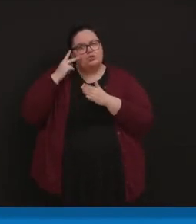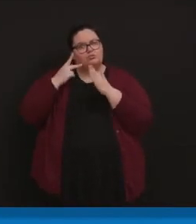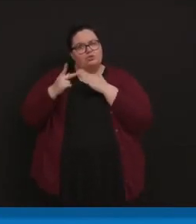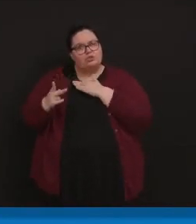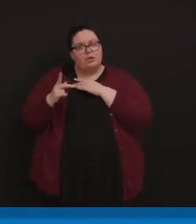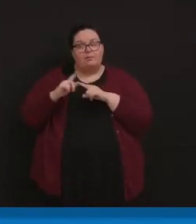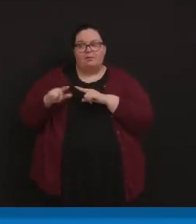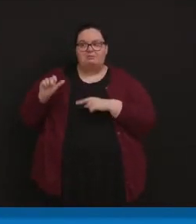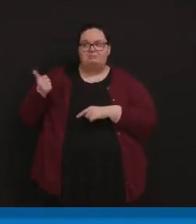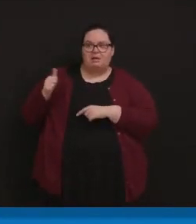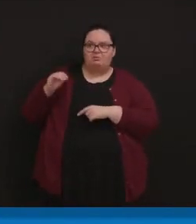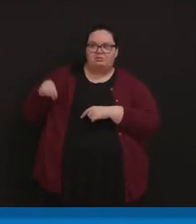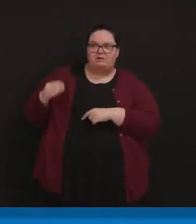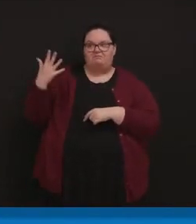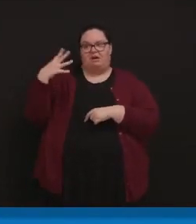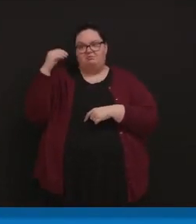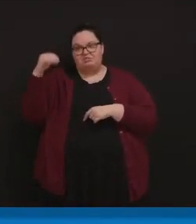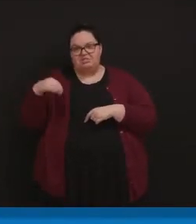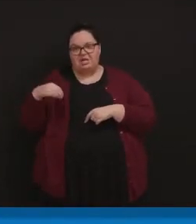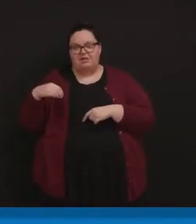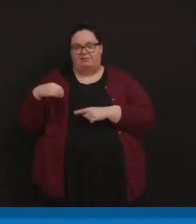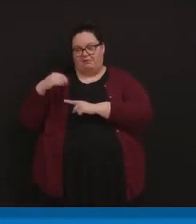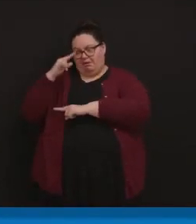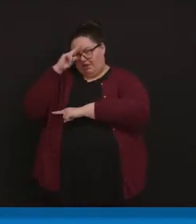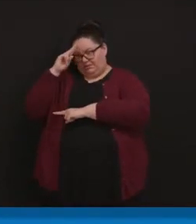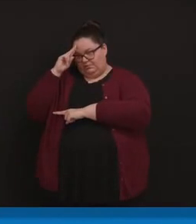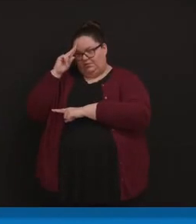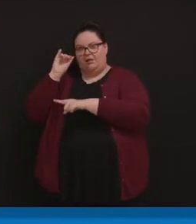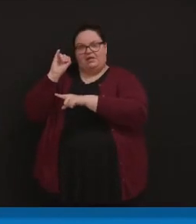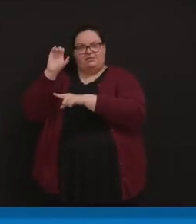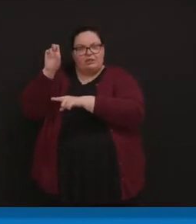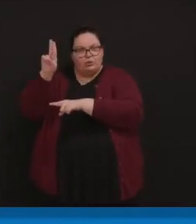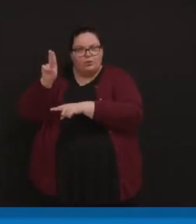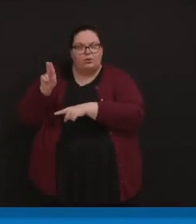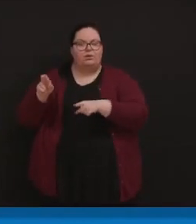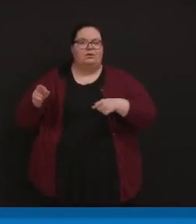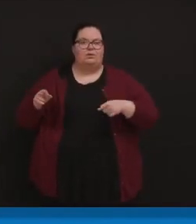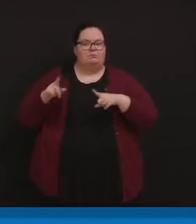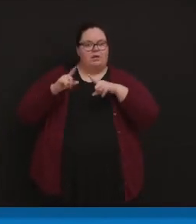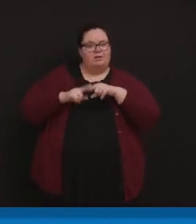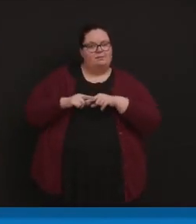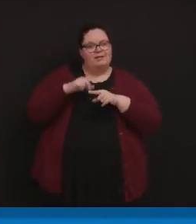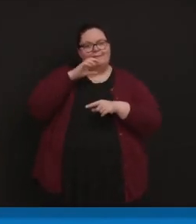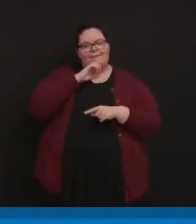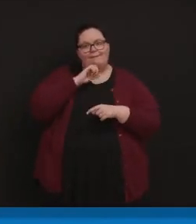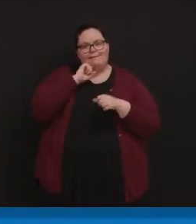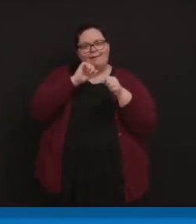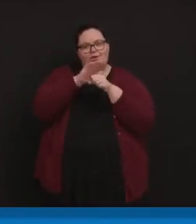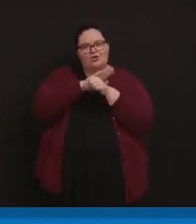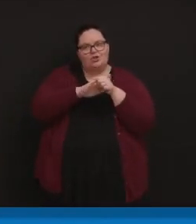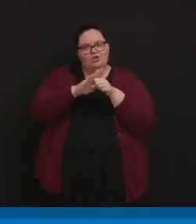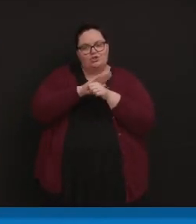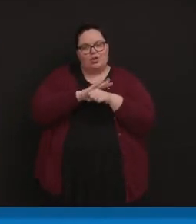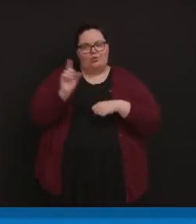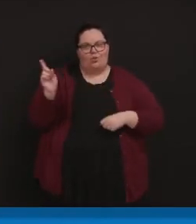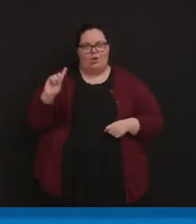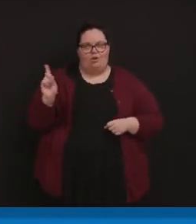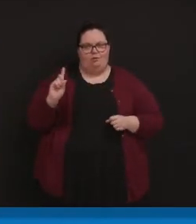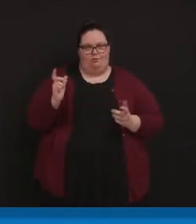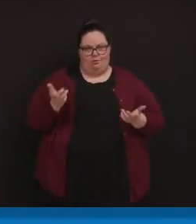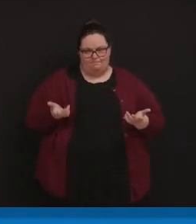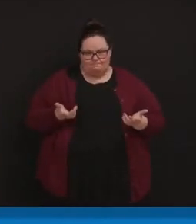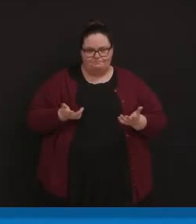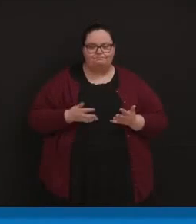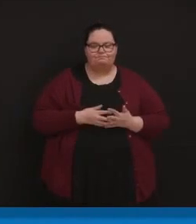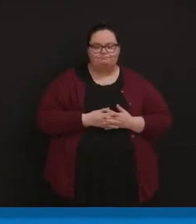a ballpark projection of what we have been seeing. But again, it depends on the demographic of the outbreaks and the cases, because as you